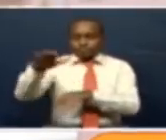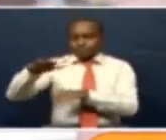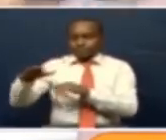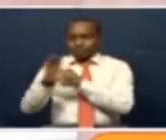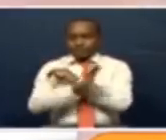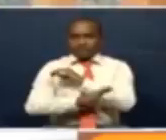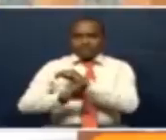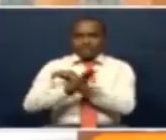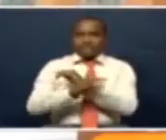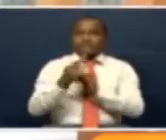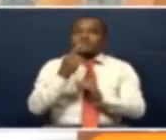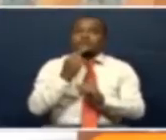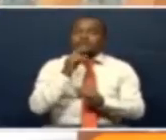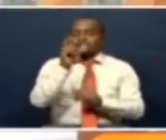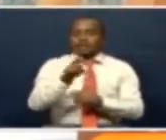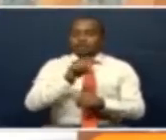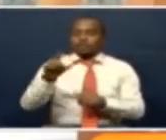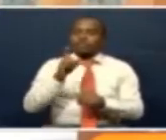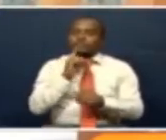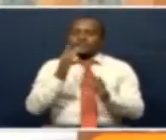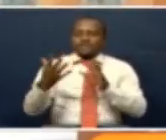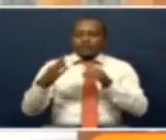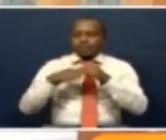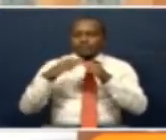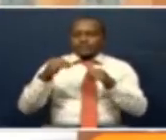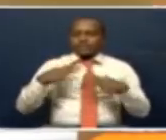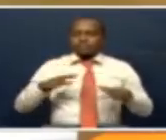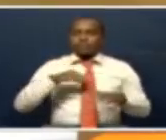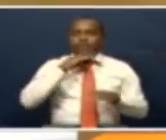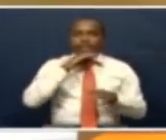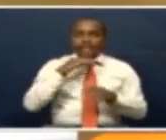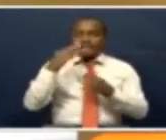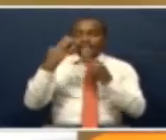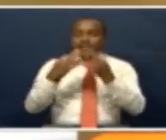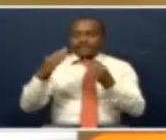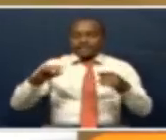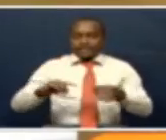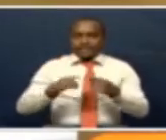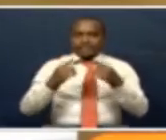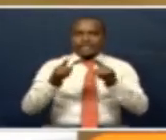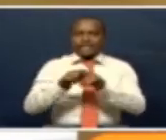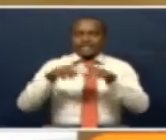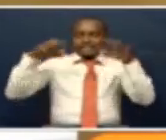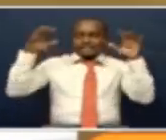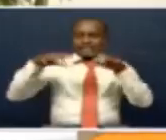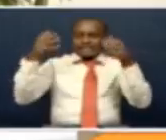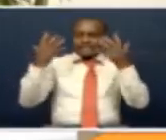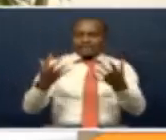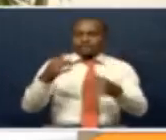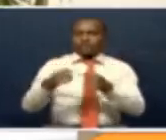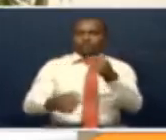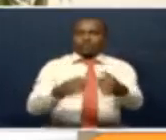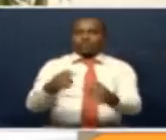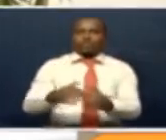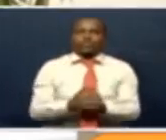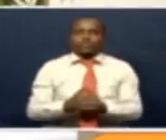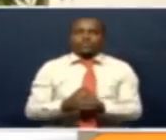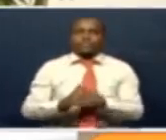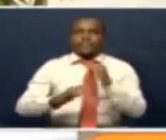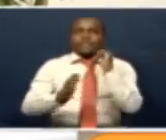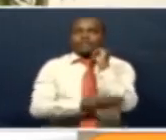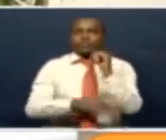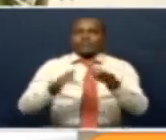the death toll now stands at 80, while 33 people have been injured as heavy rains pound the country. And the worst affected